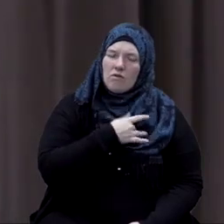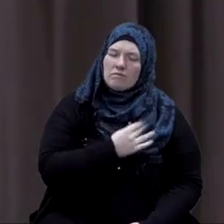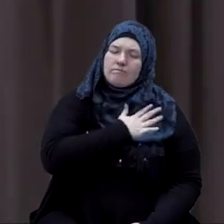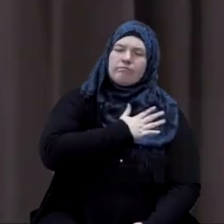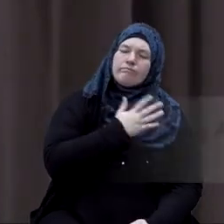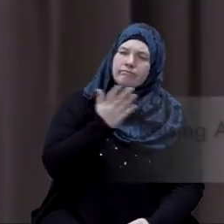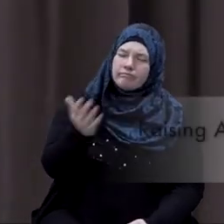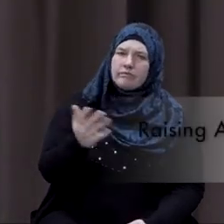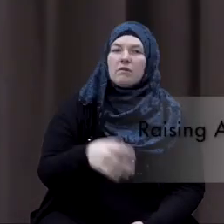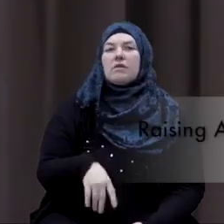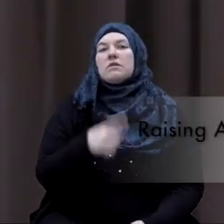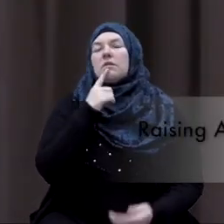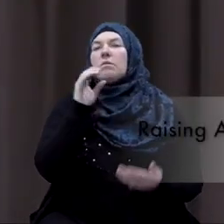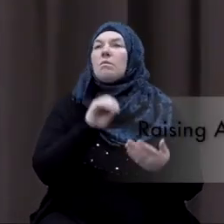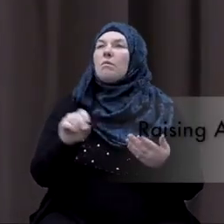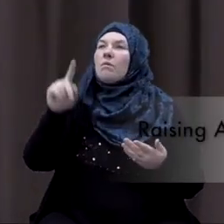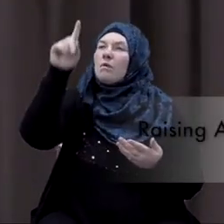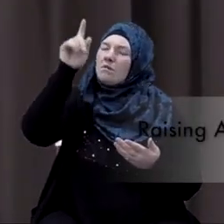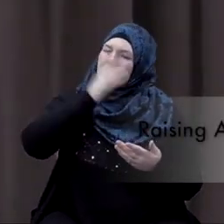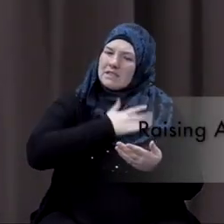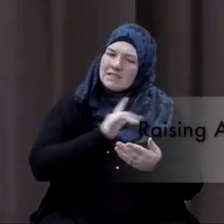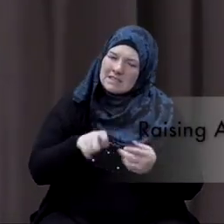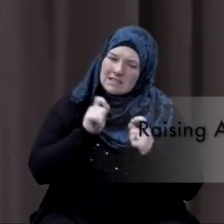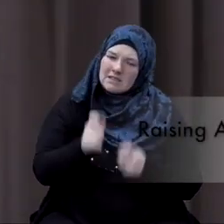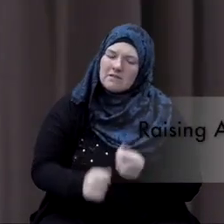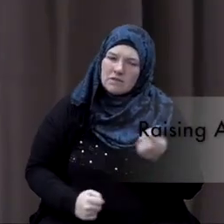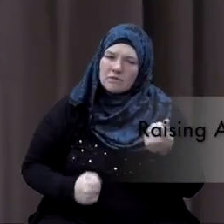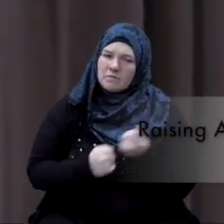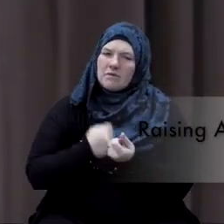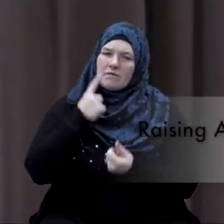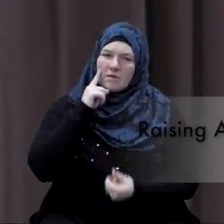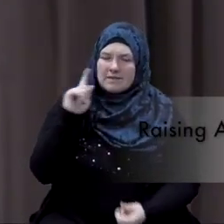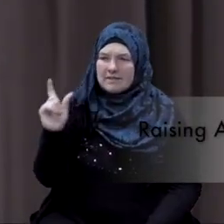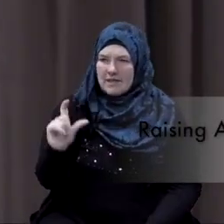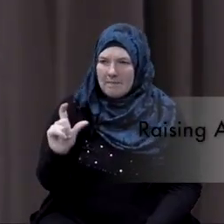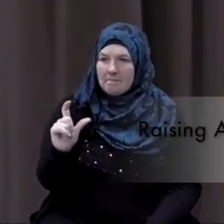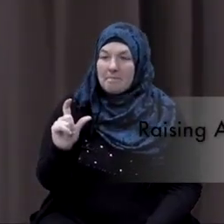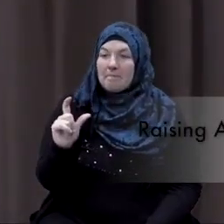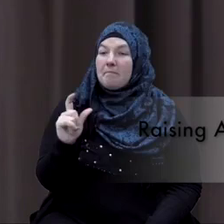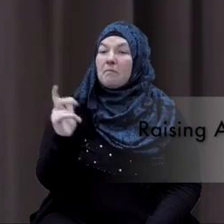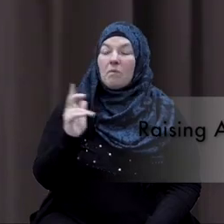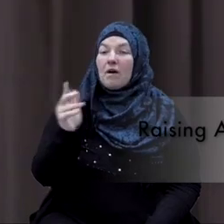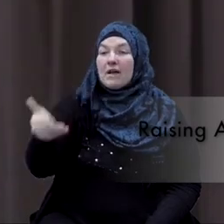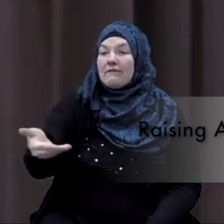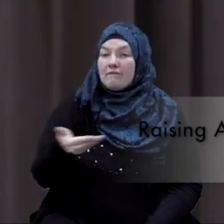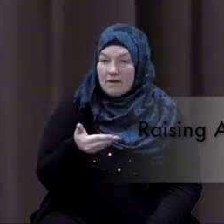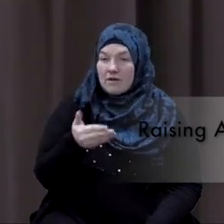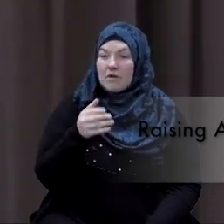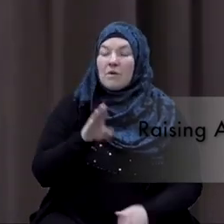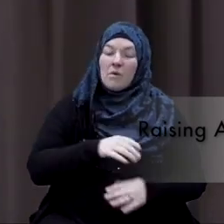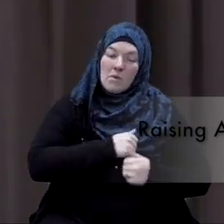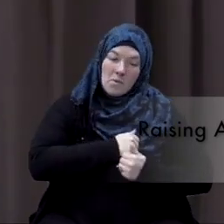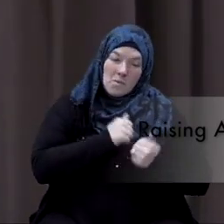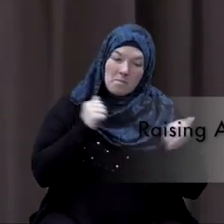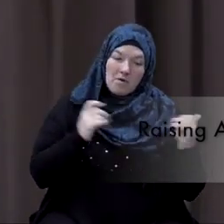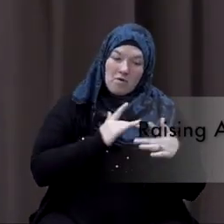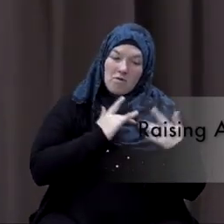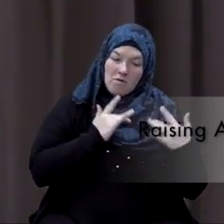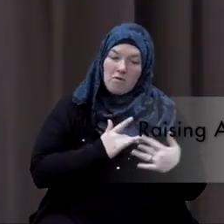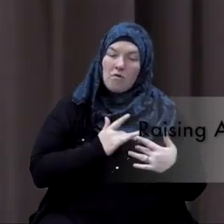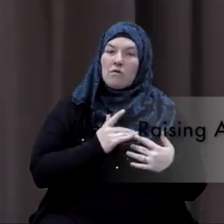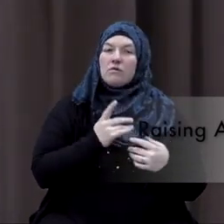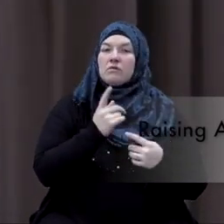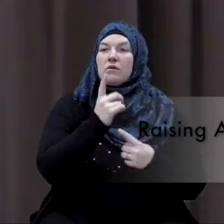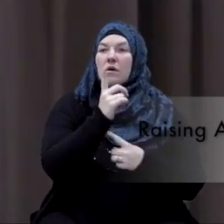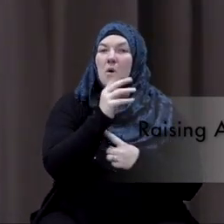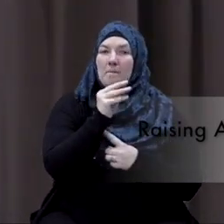al-umarain. O Allah, give the support for Islam by inviting and opening the hearts of